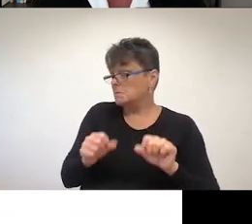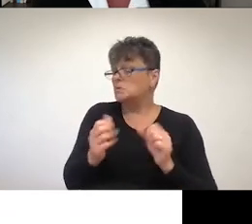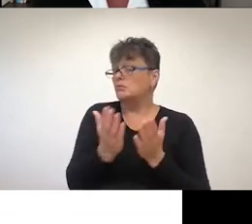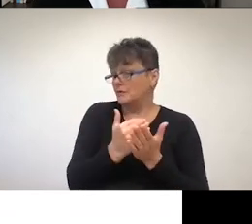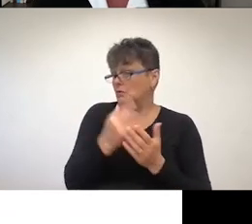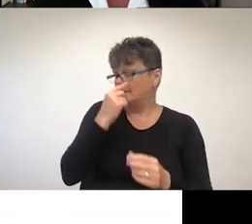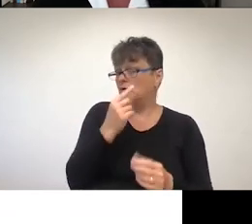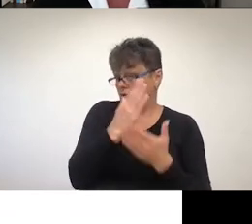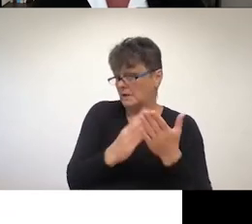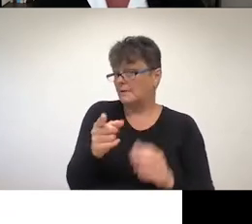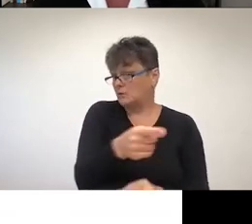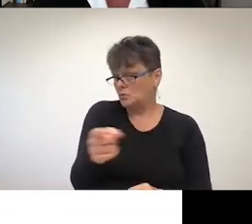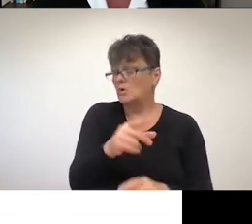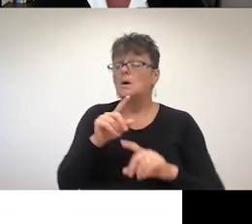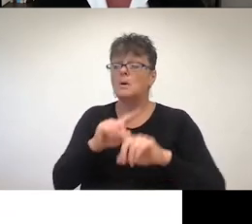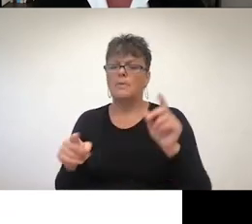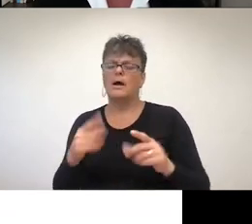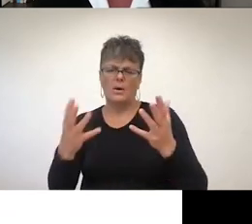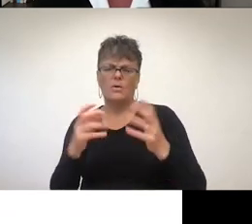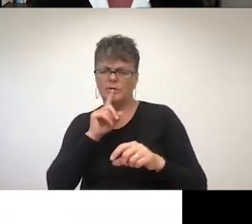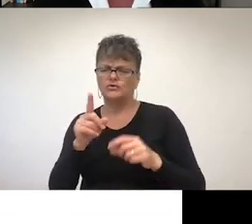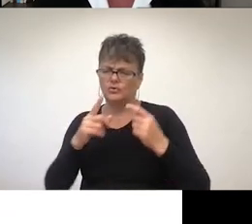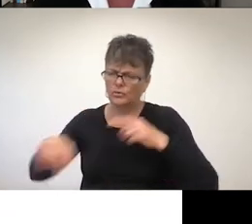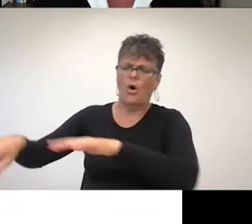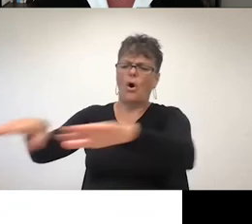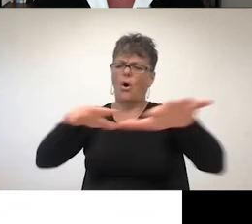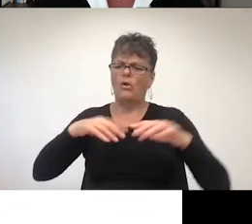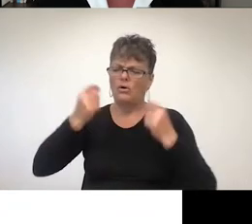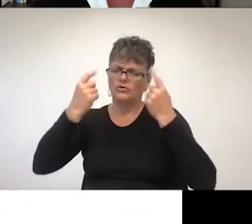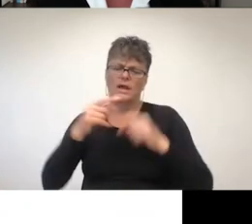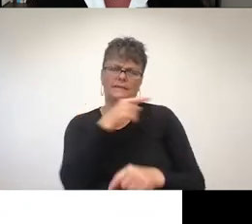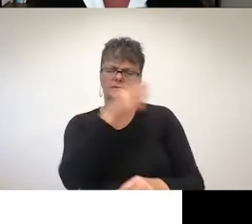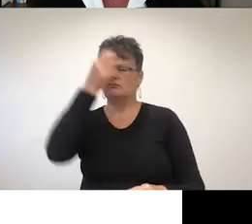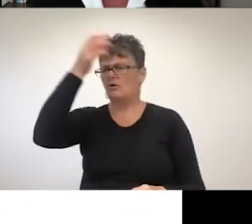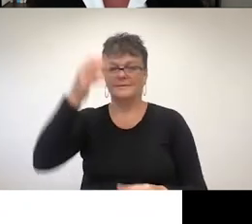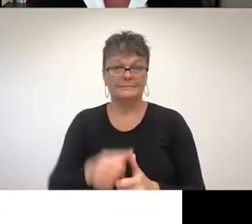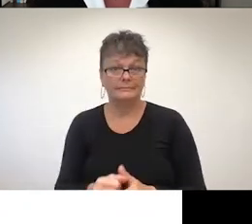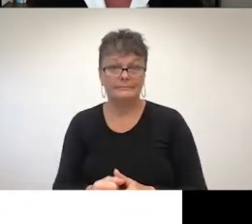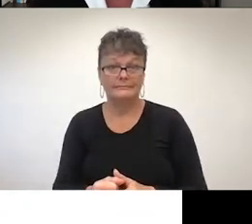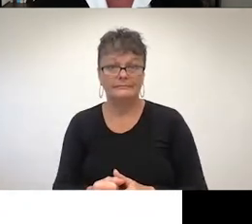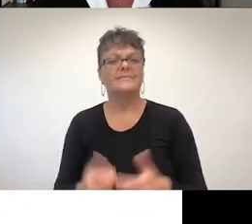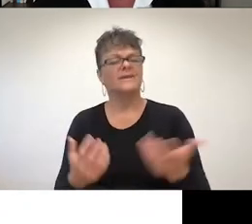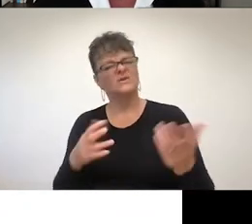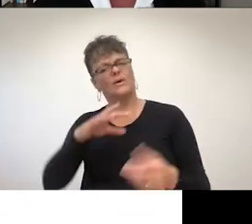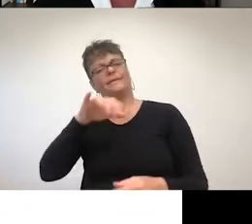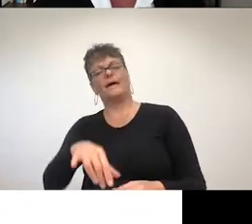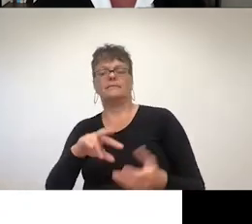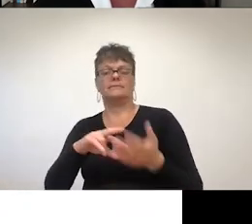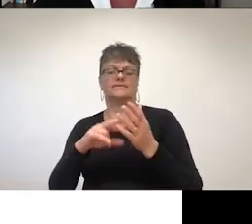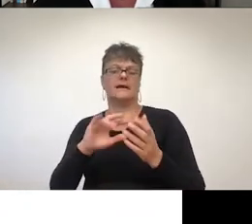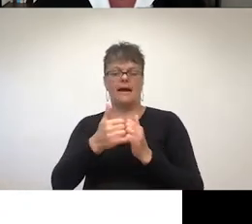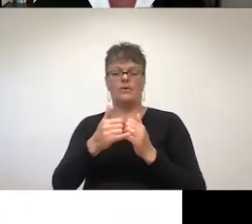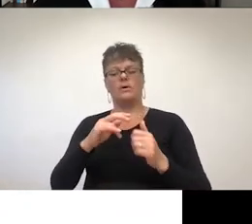what I mean when I think about normalizing academic challenge. And by the same token, very similar, we want to normalize academic supports.